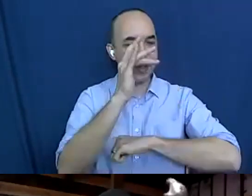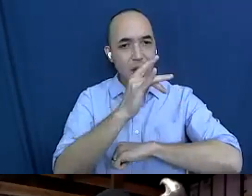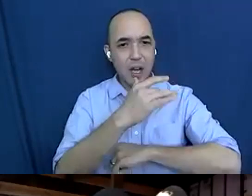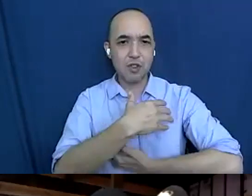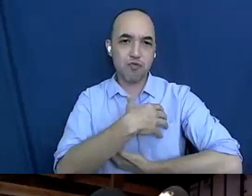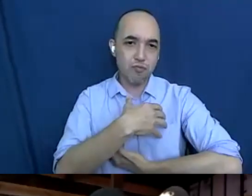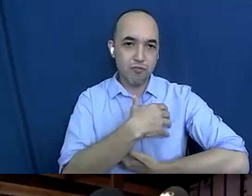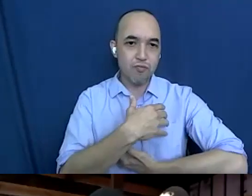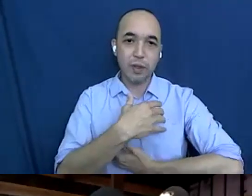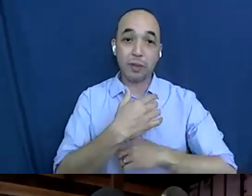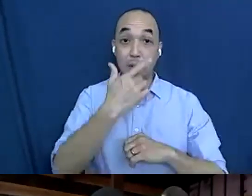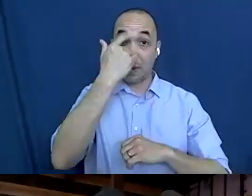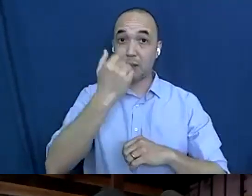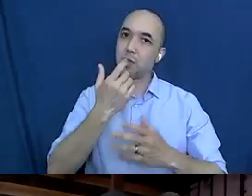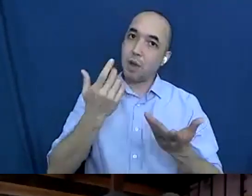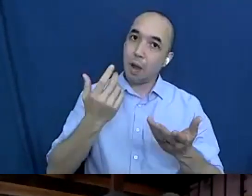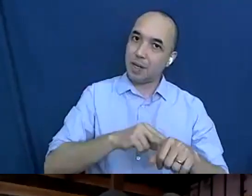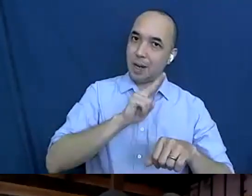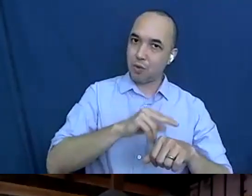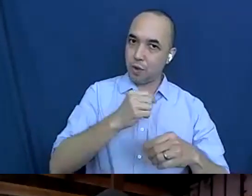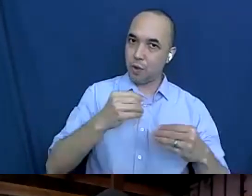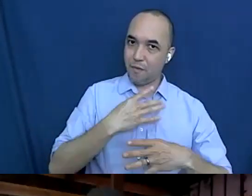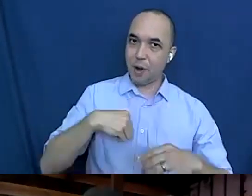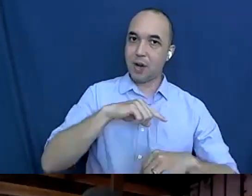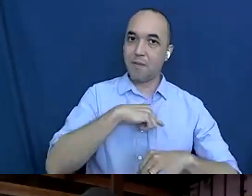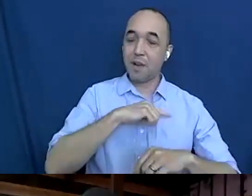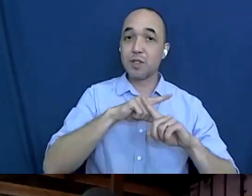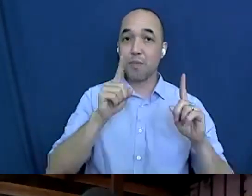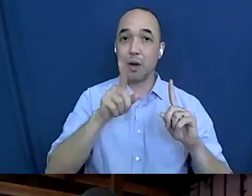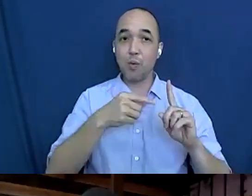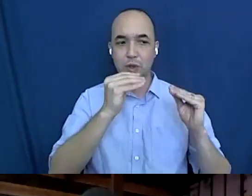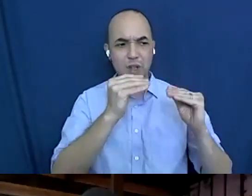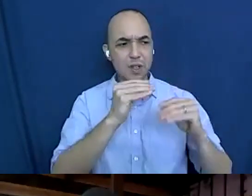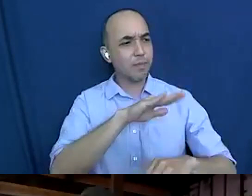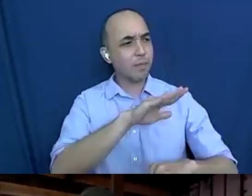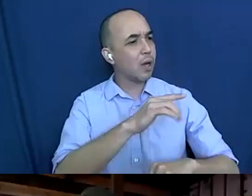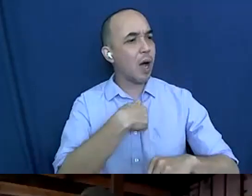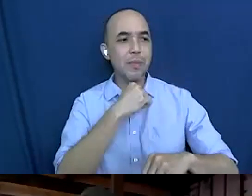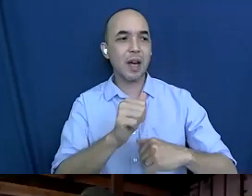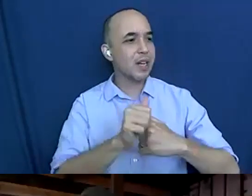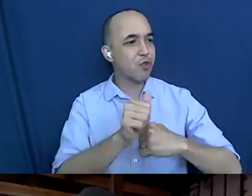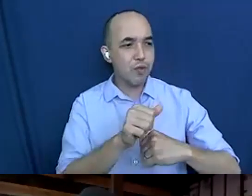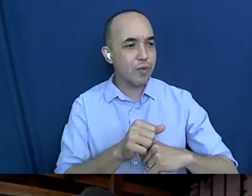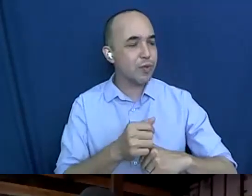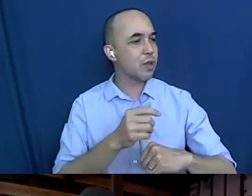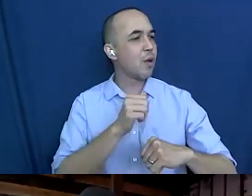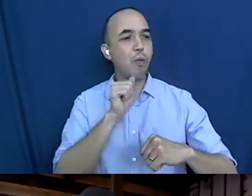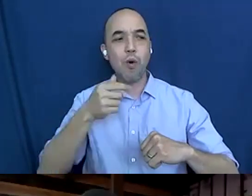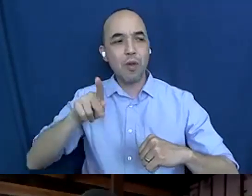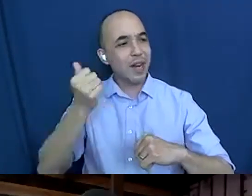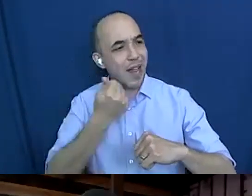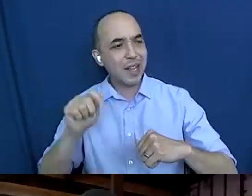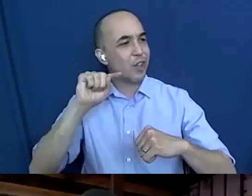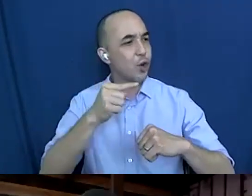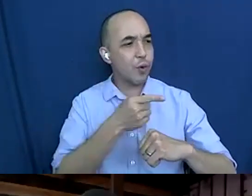have a natural fear of us. So When you let them know that I'm not going to harm you and I'm not going to let anyone else do it either,